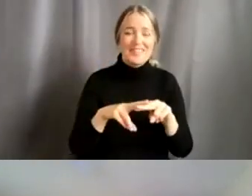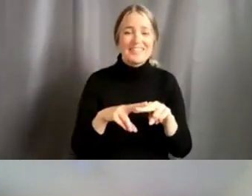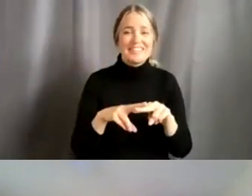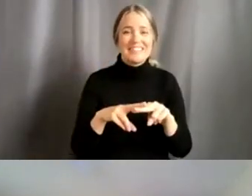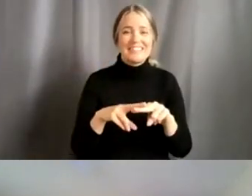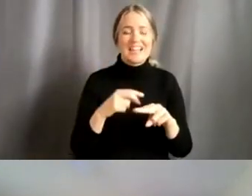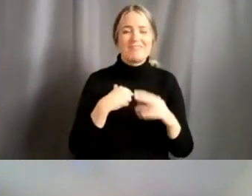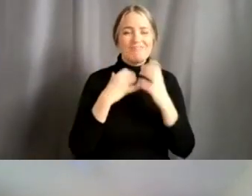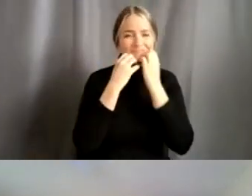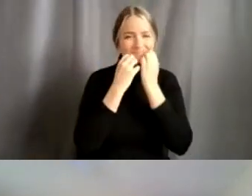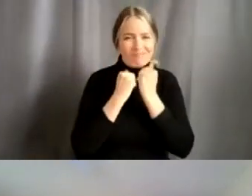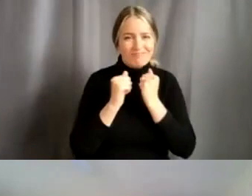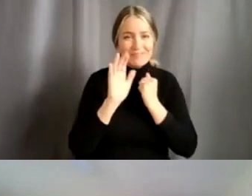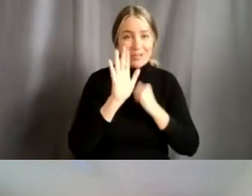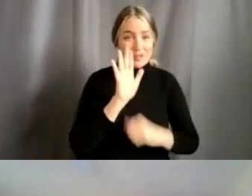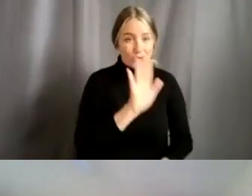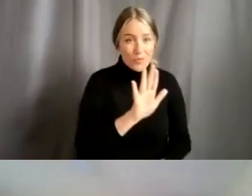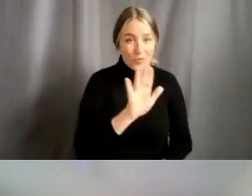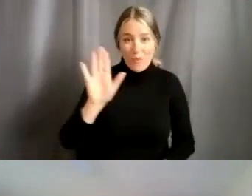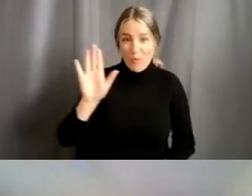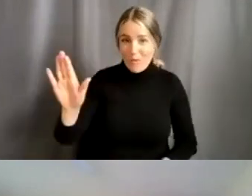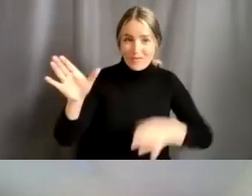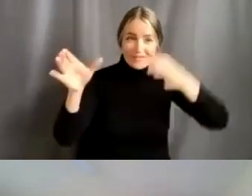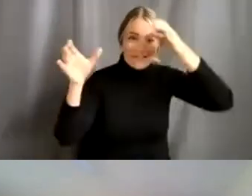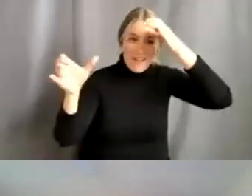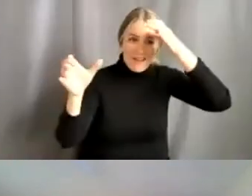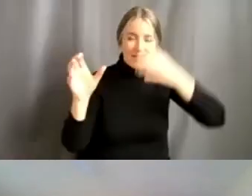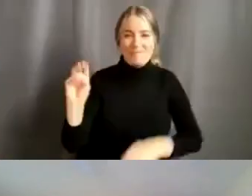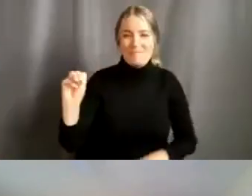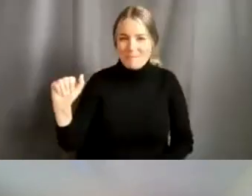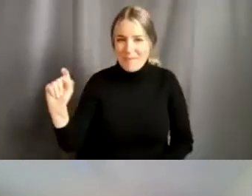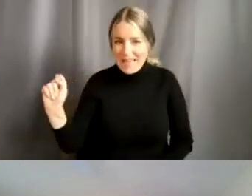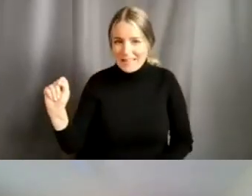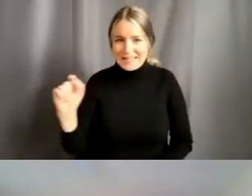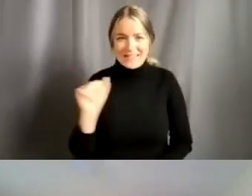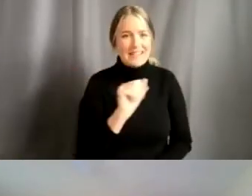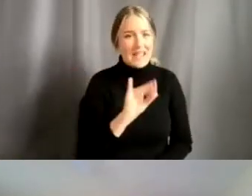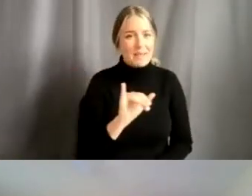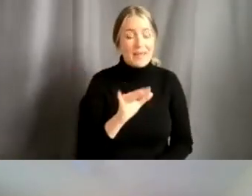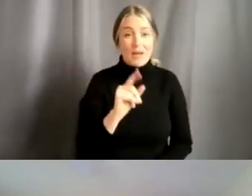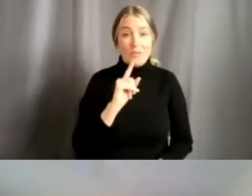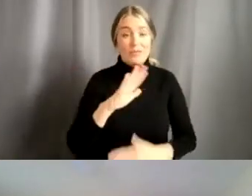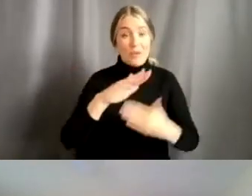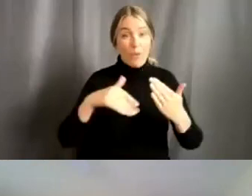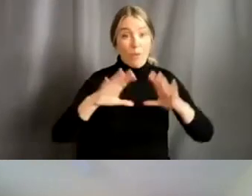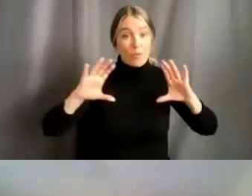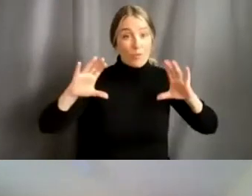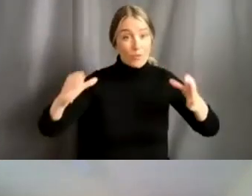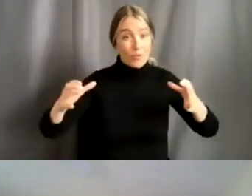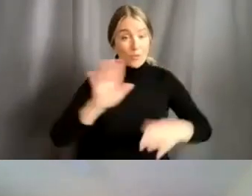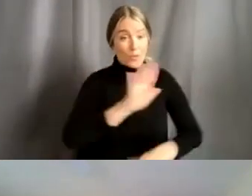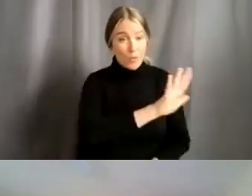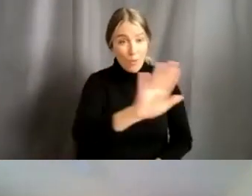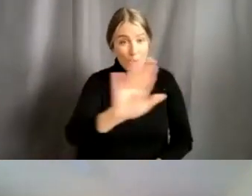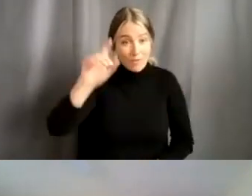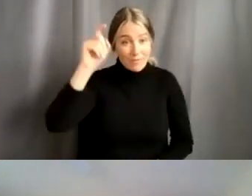really value your knowledge, Matt and Amy, and also the knowledge and experience that this whole group brings.